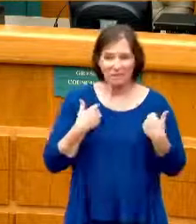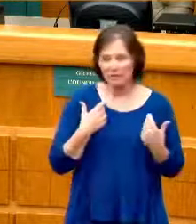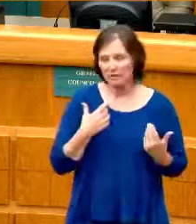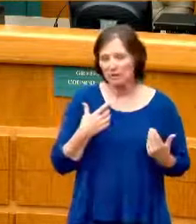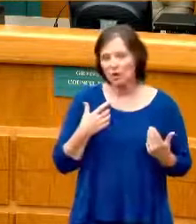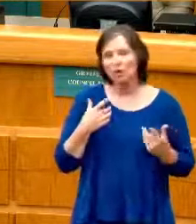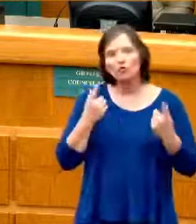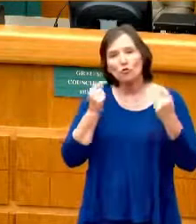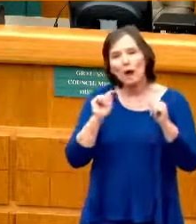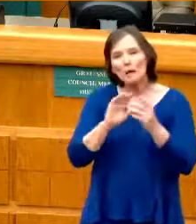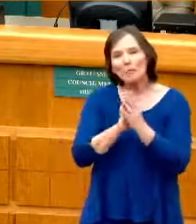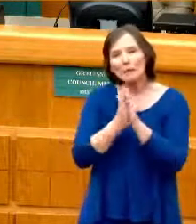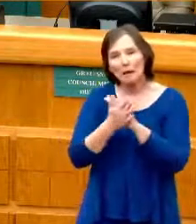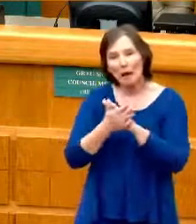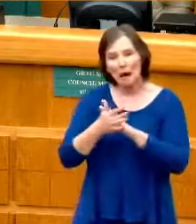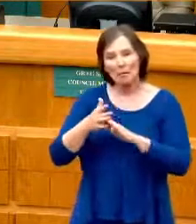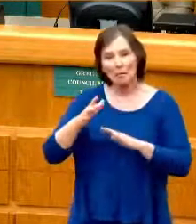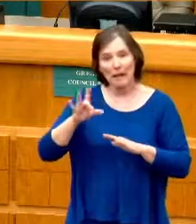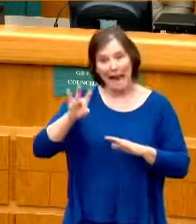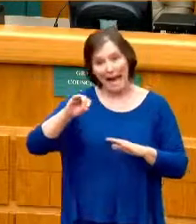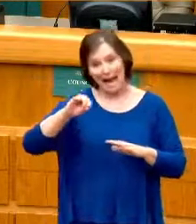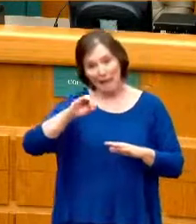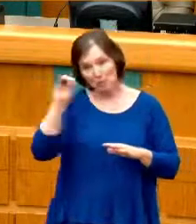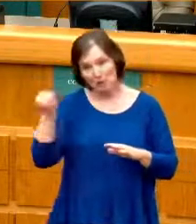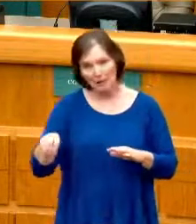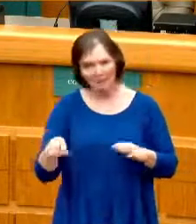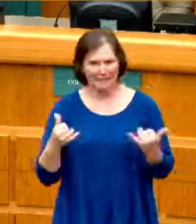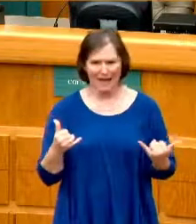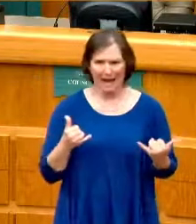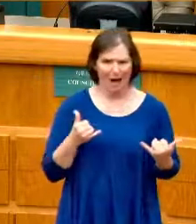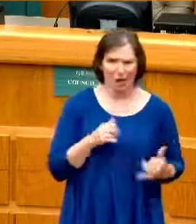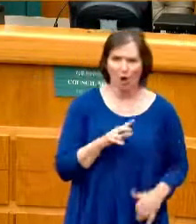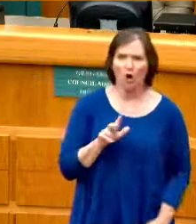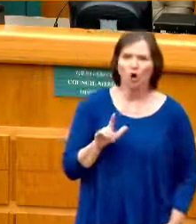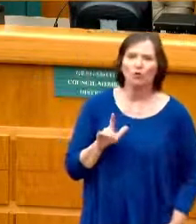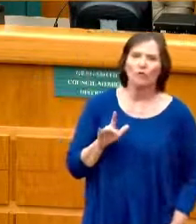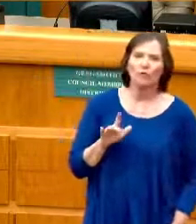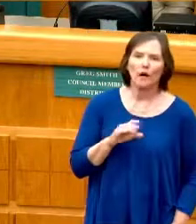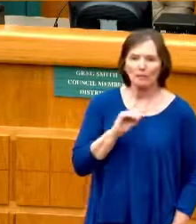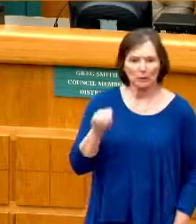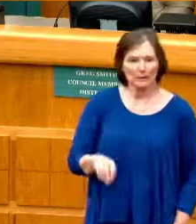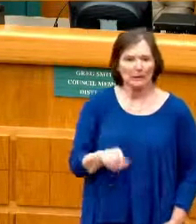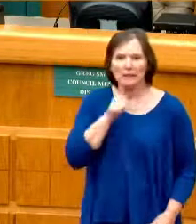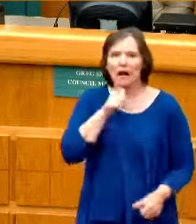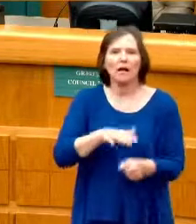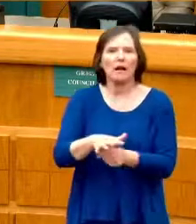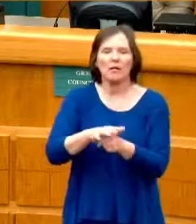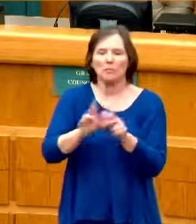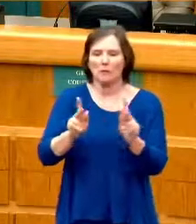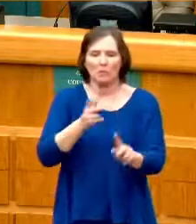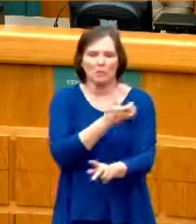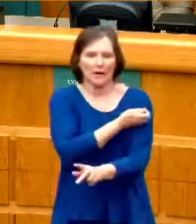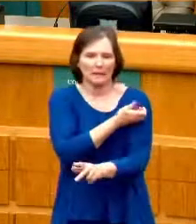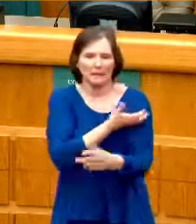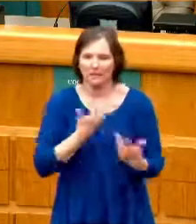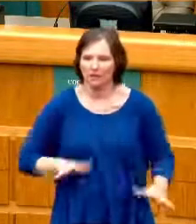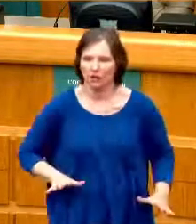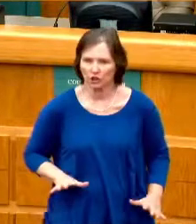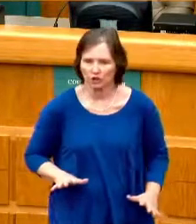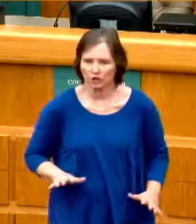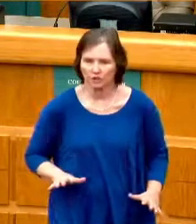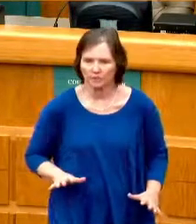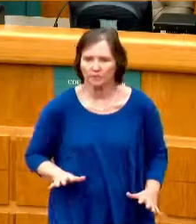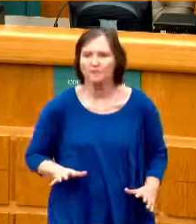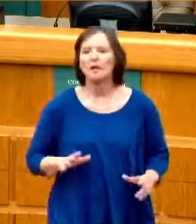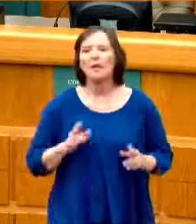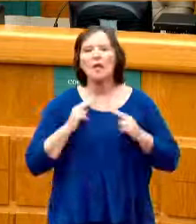to 80% is quite a span still that we need to accomplish. The health district will continue to host